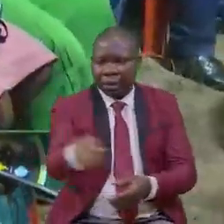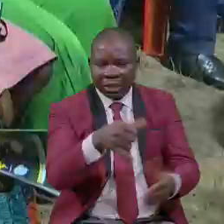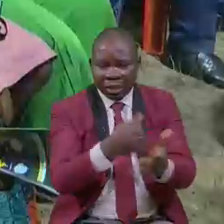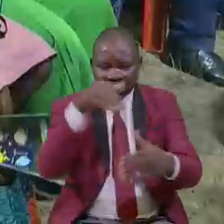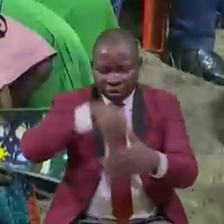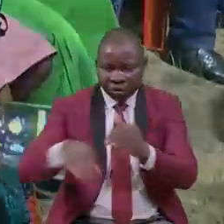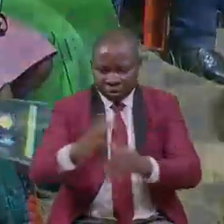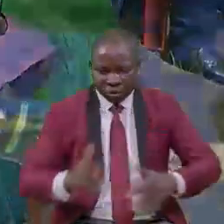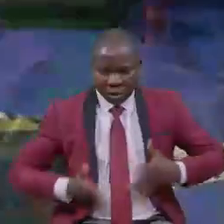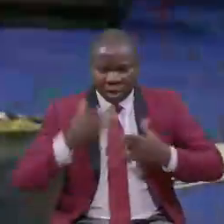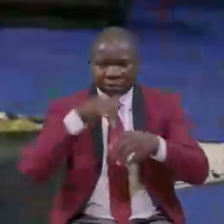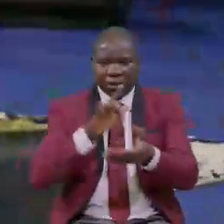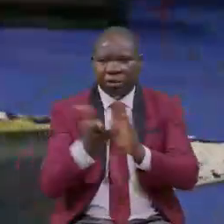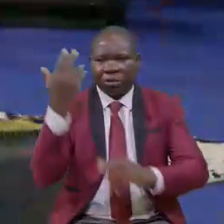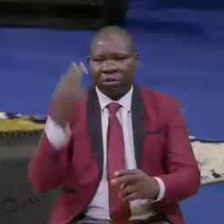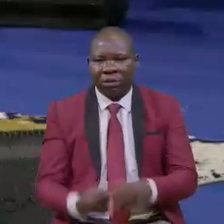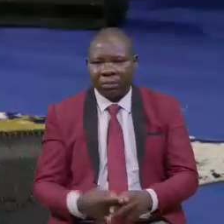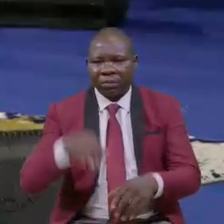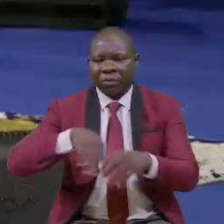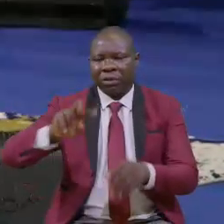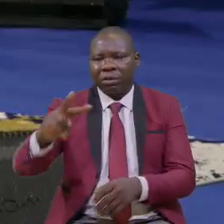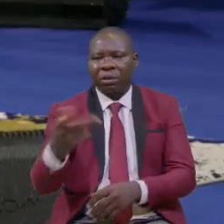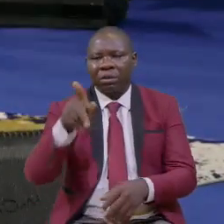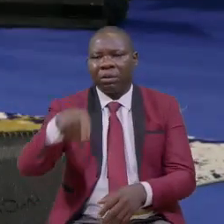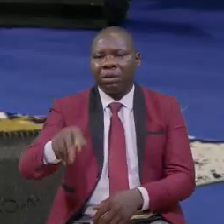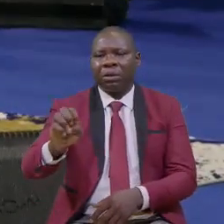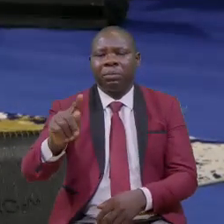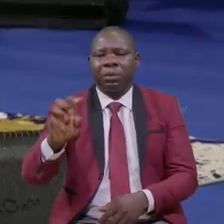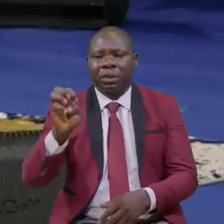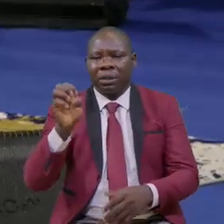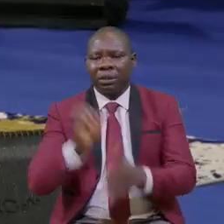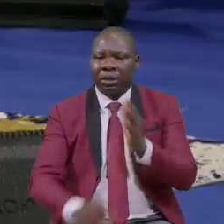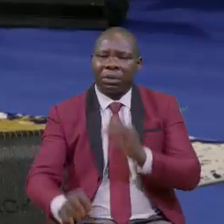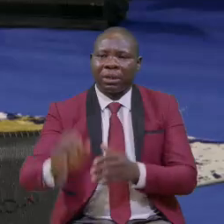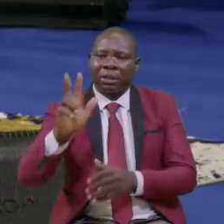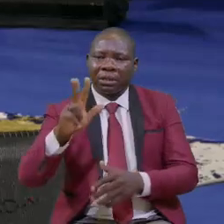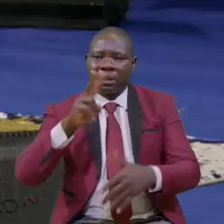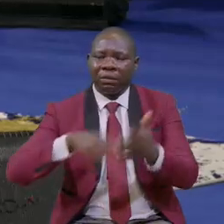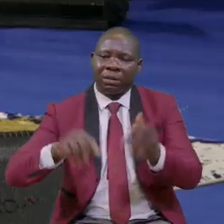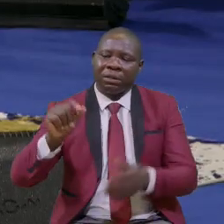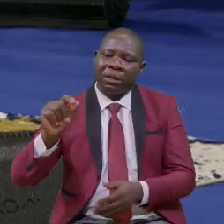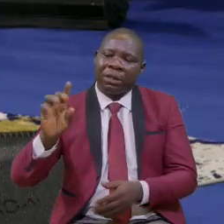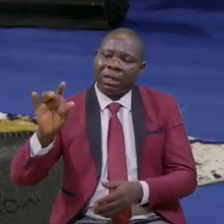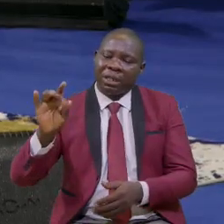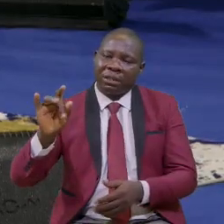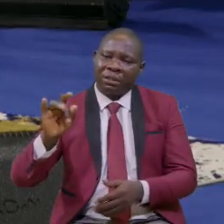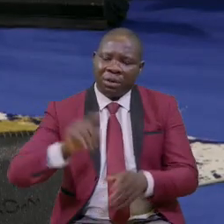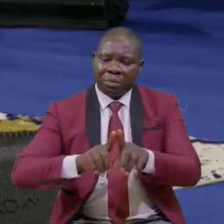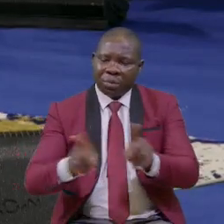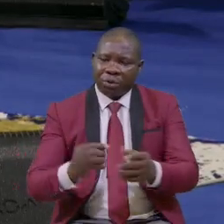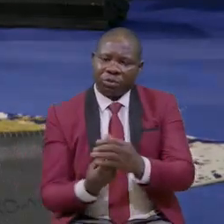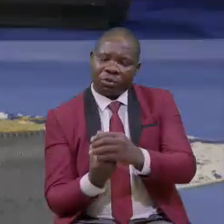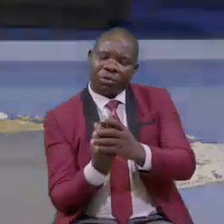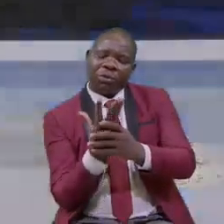Peter chapter 3 verse 18. But grow in grace. You see that? There are people that think